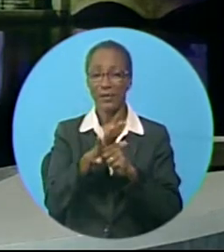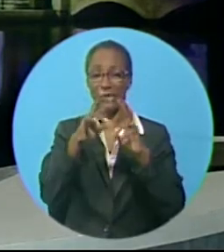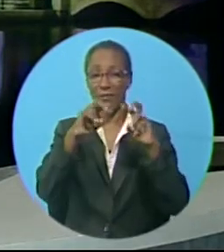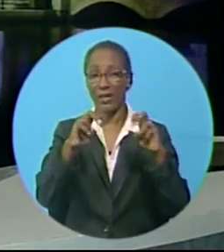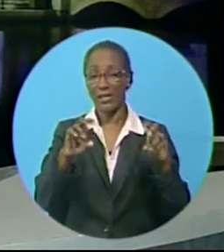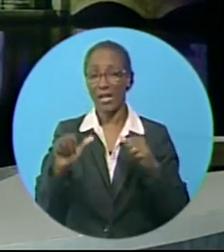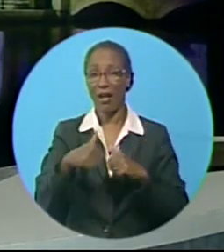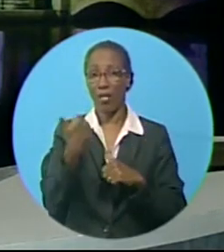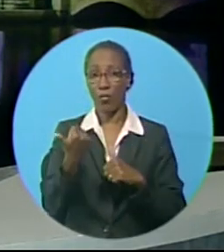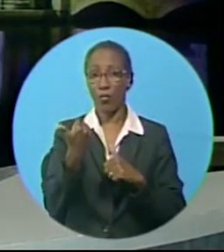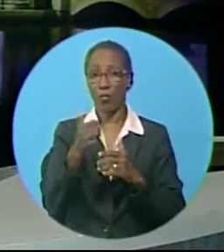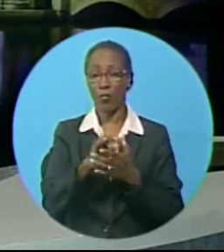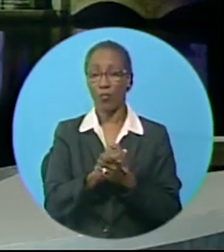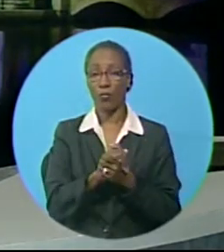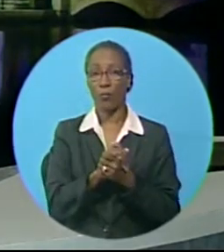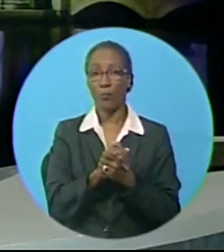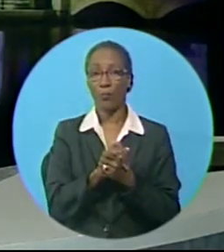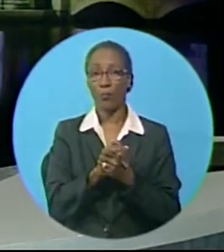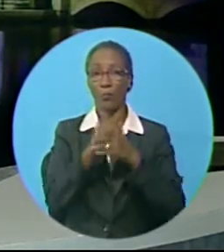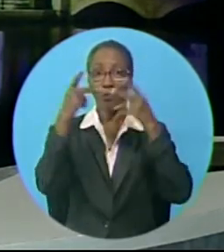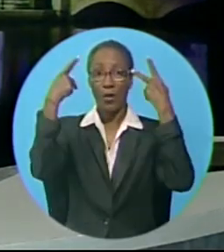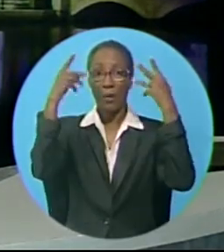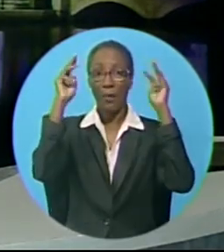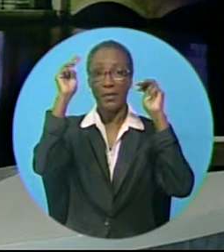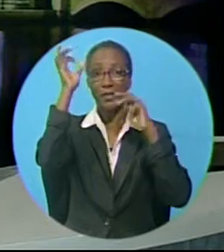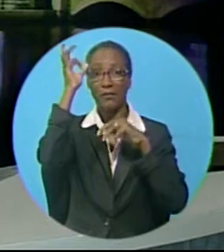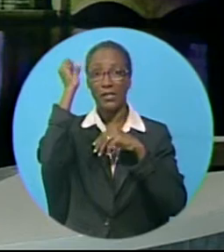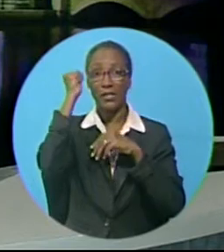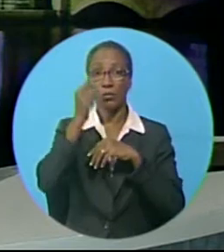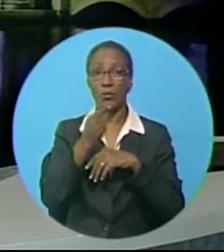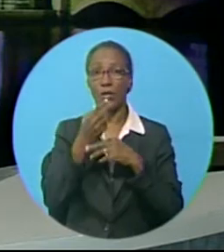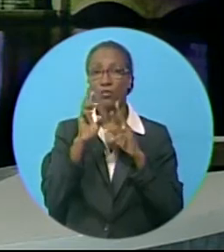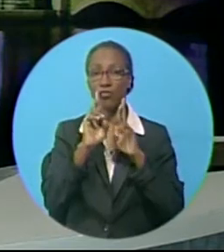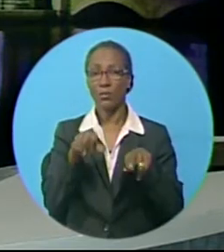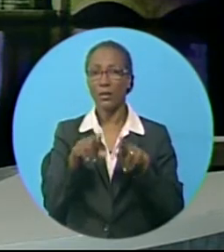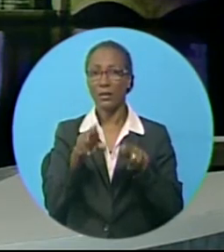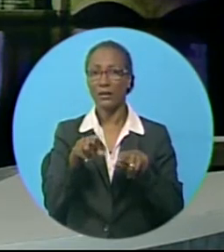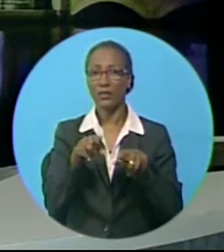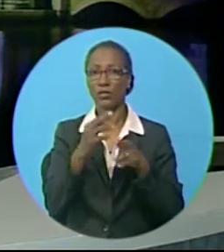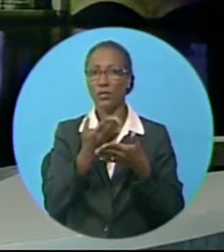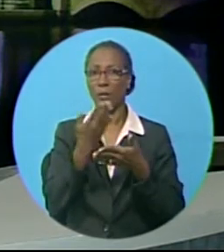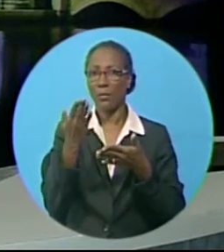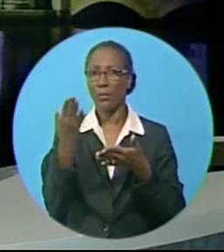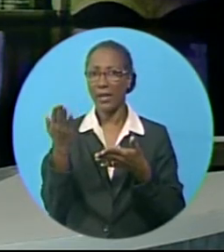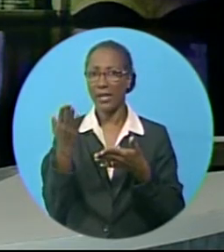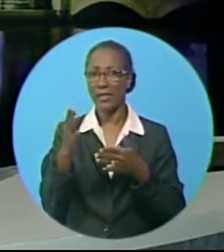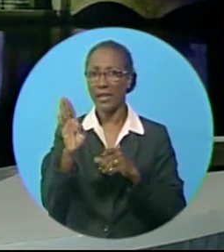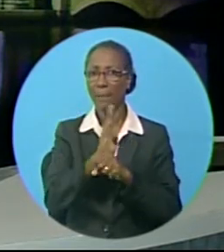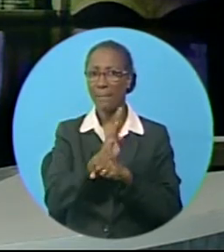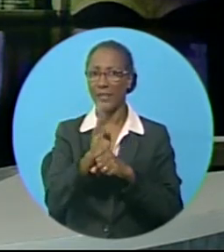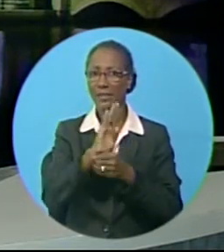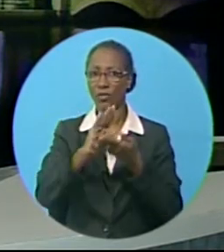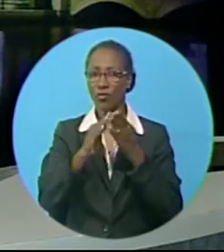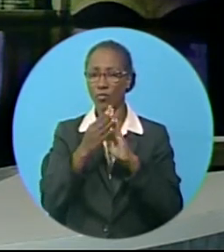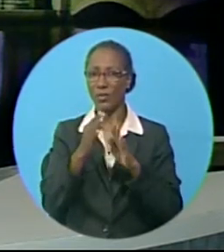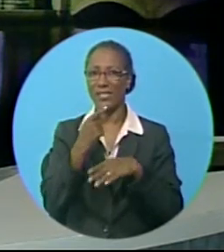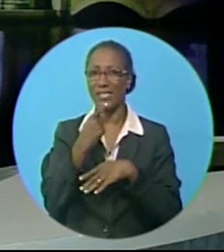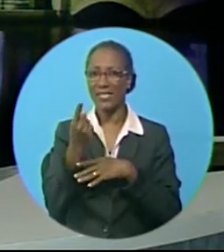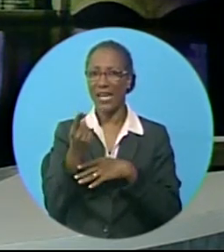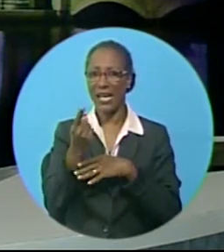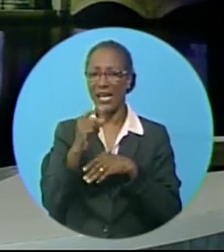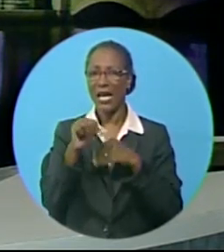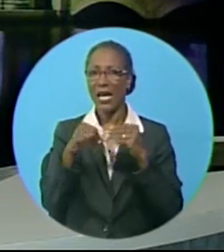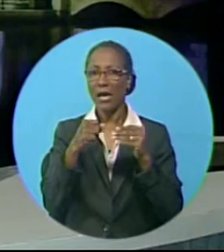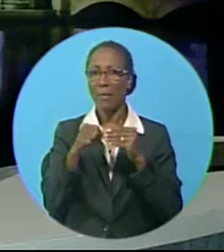investigate. And Prime Minister Frundell Stewart has responded to some comments from the business community regarding the level of spending